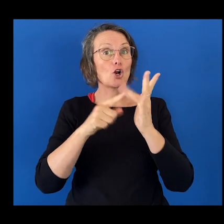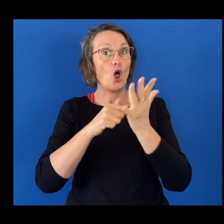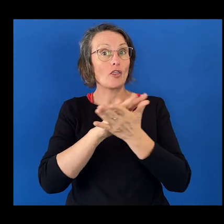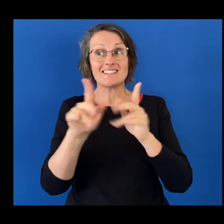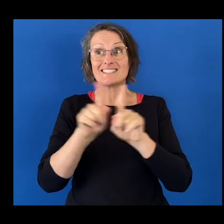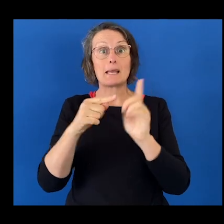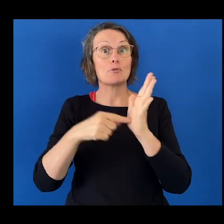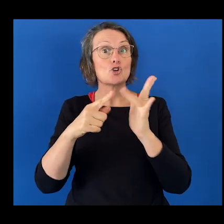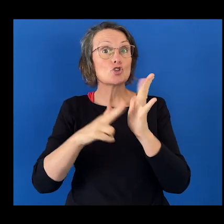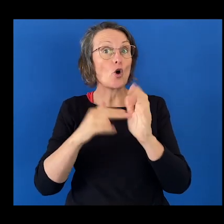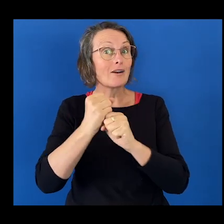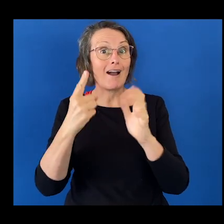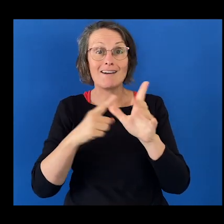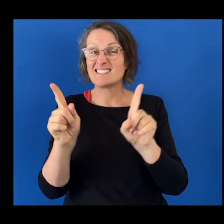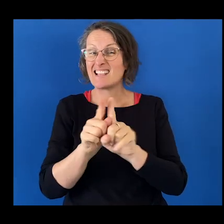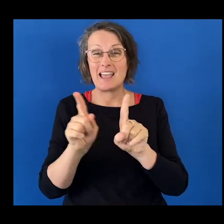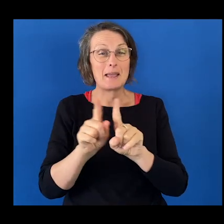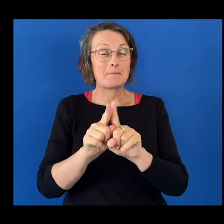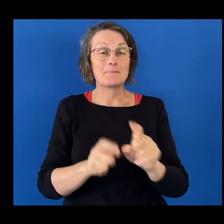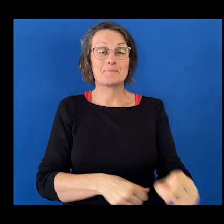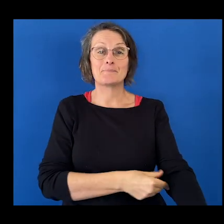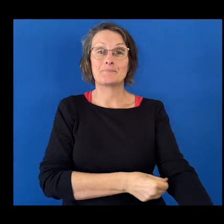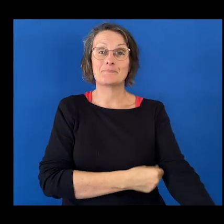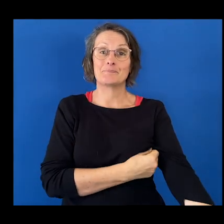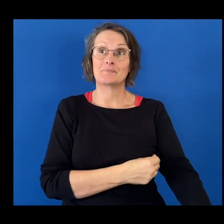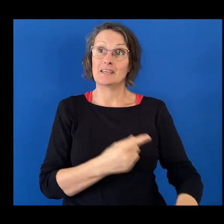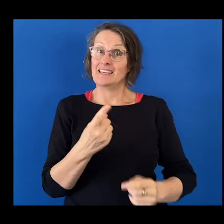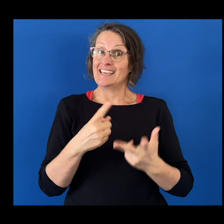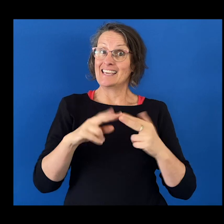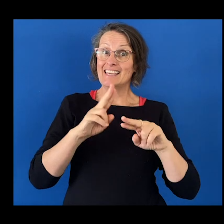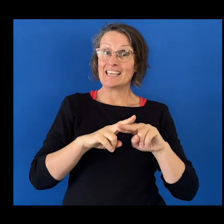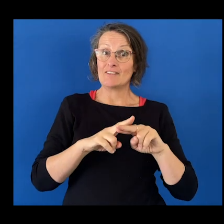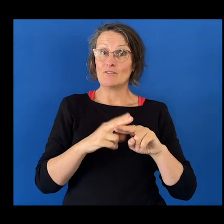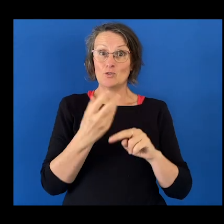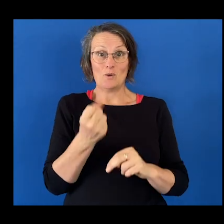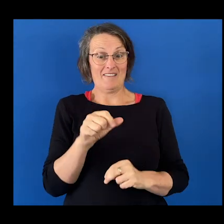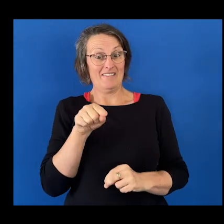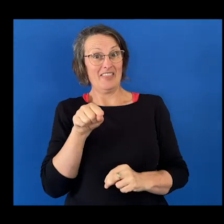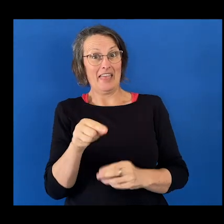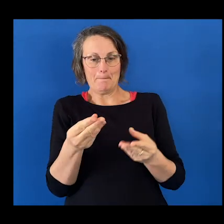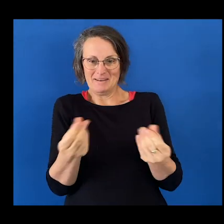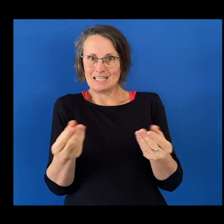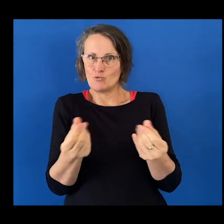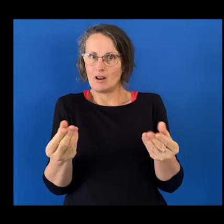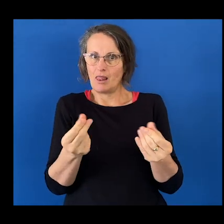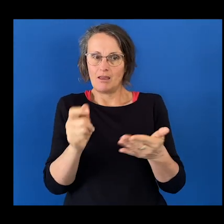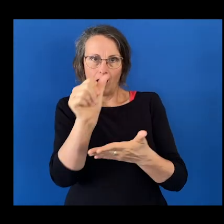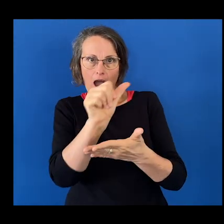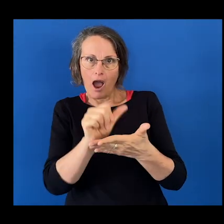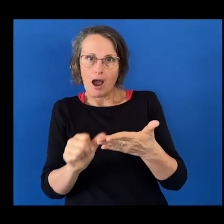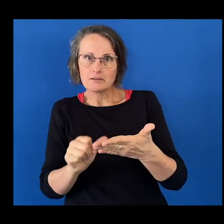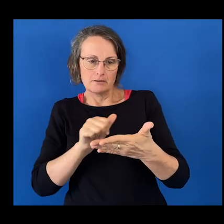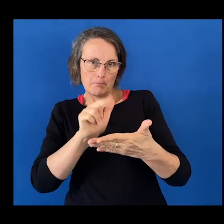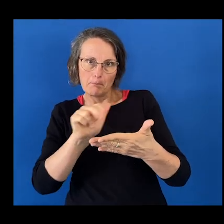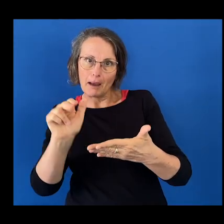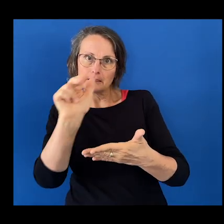in Tonga. It's the same thing. There is the beauty of working on bark cloth